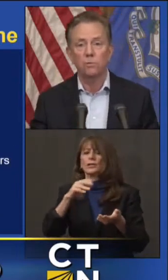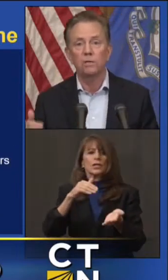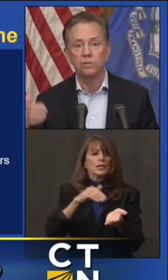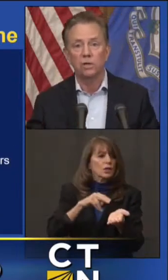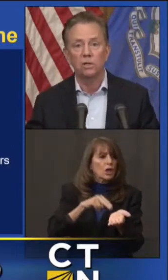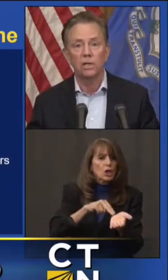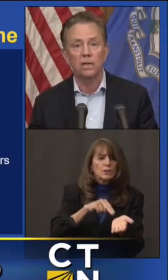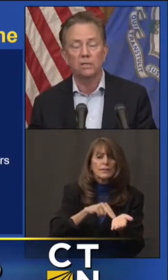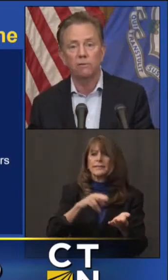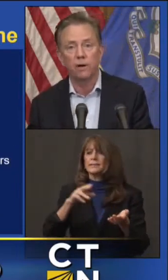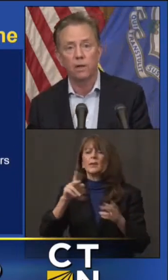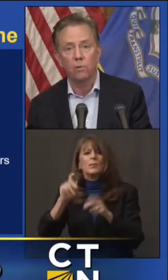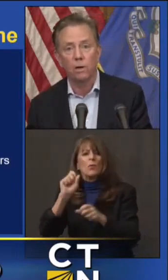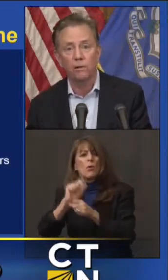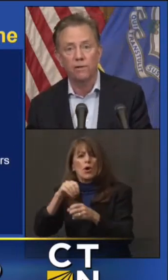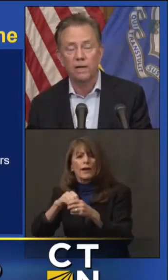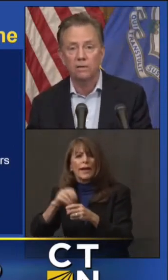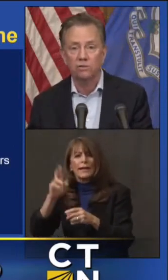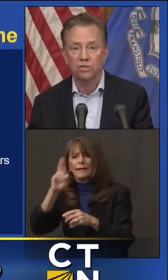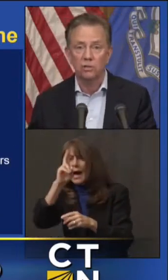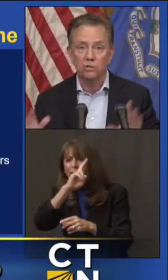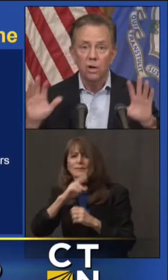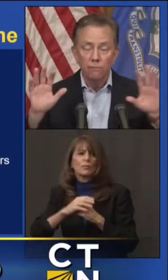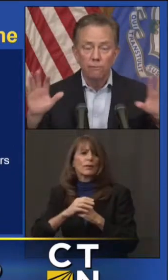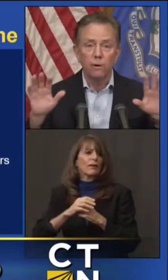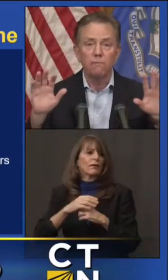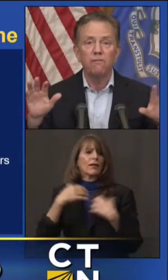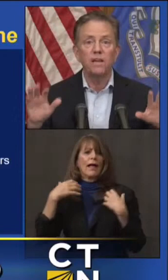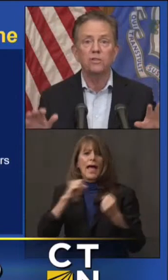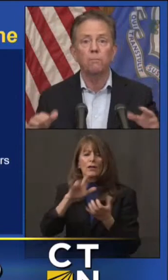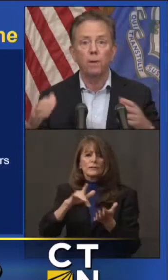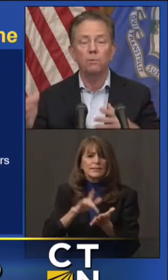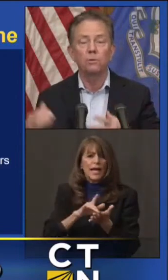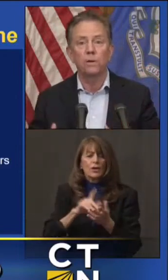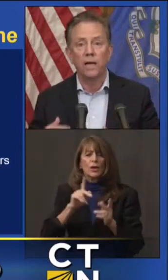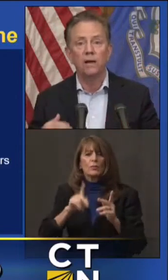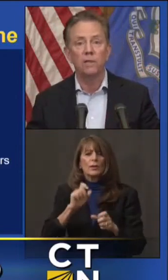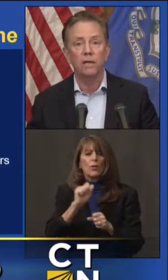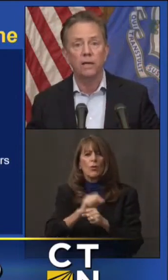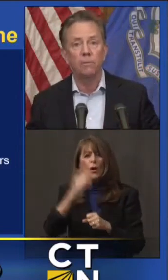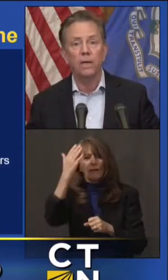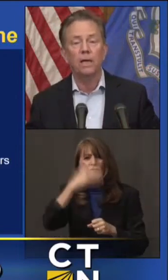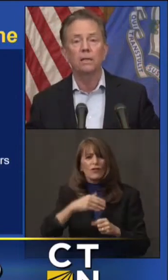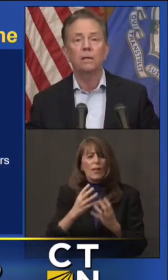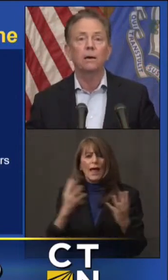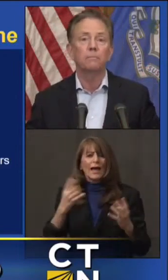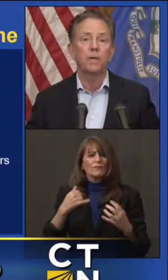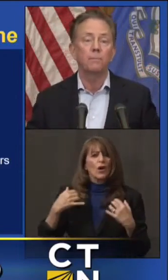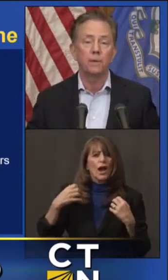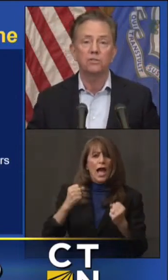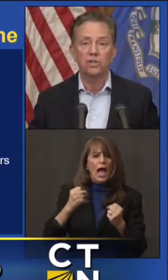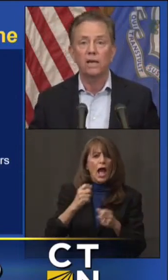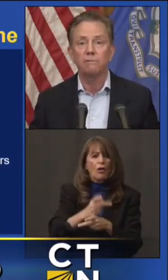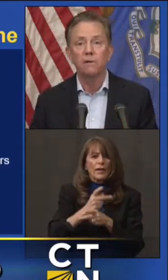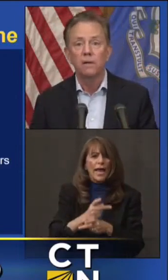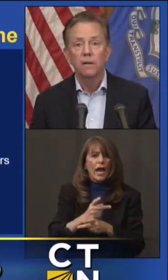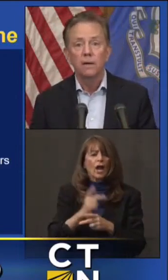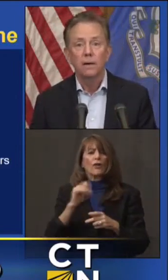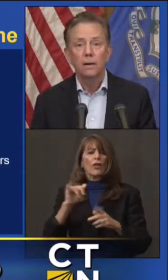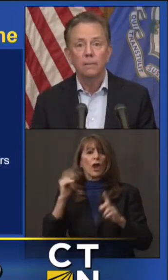as well as the clinics, the federally qualified health centers, front-facing people doing everything we can to keep us